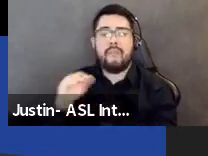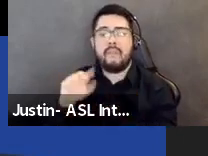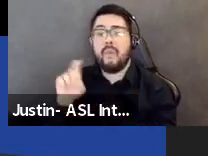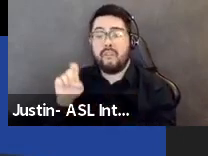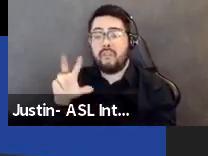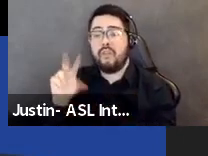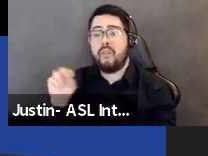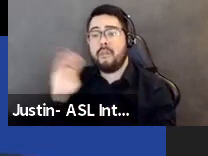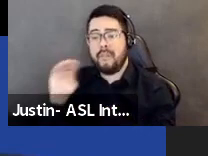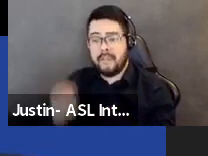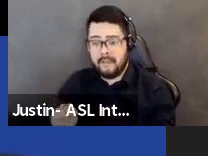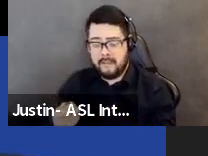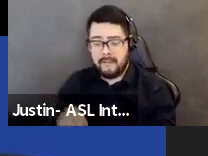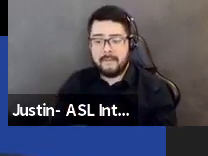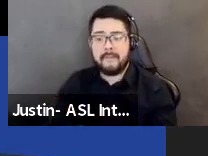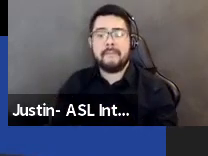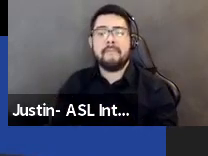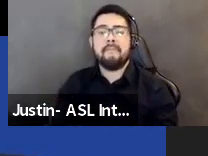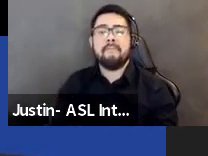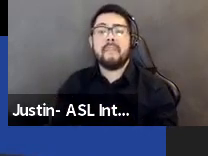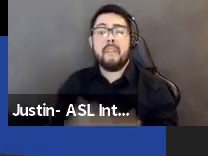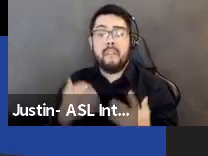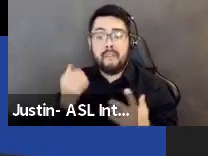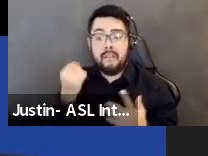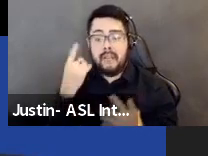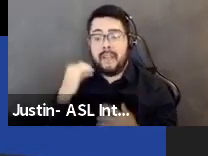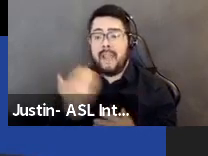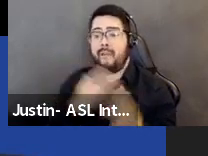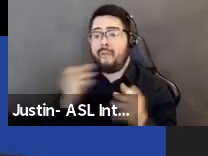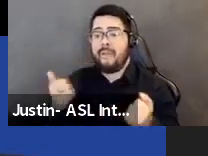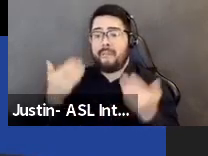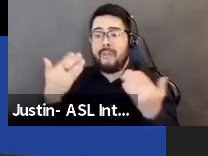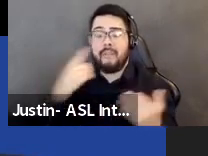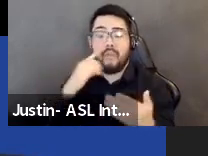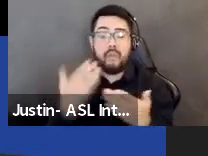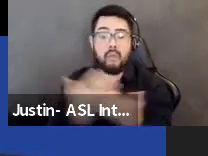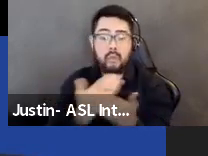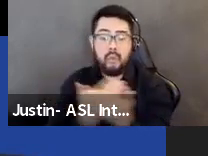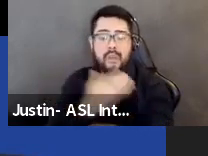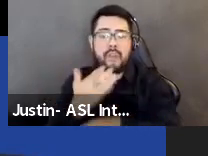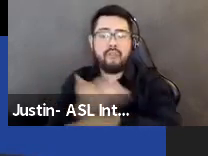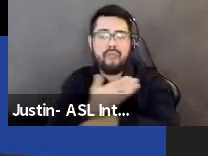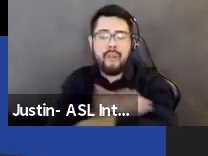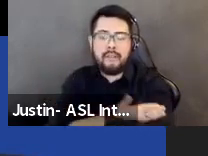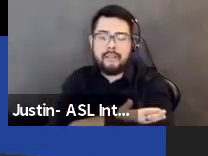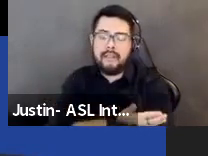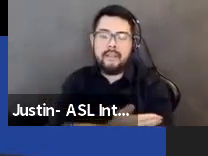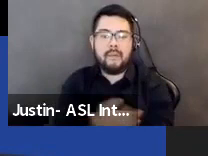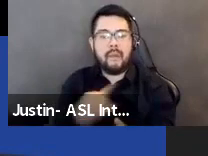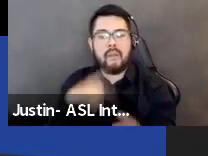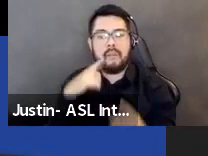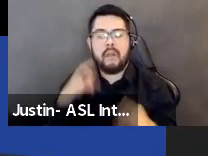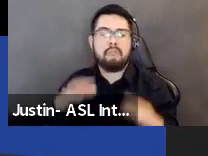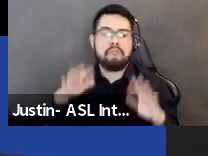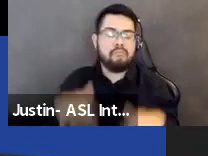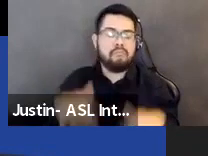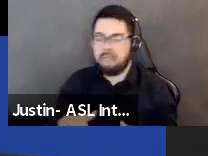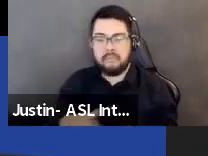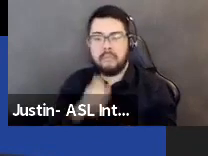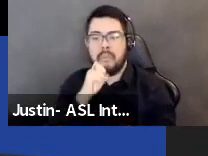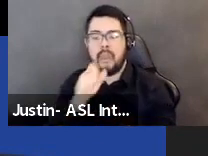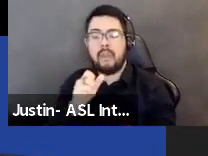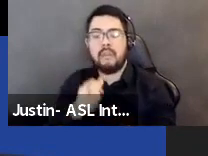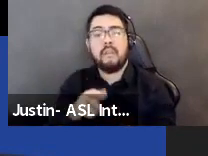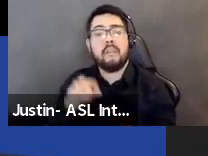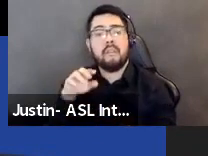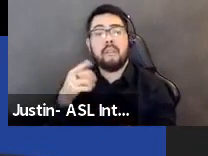percent the recommendation for new construction is not made lightly as it is always the